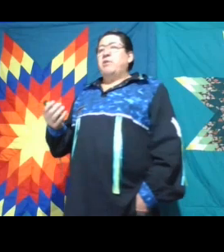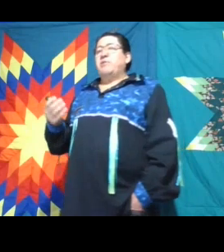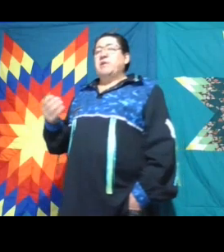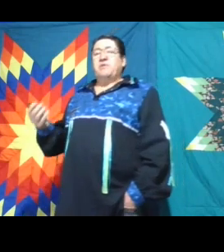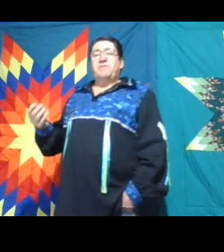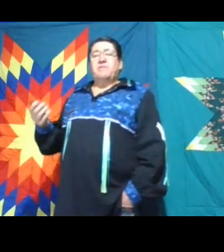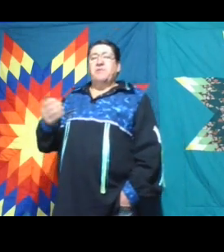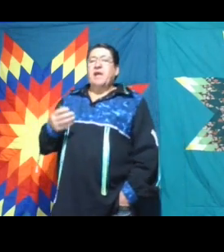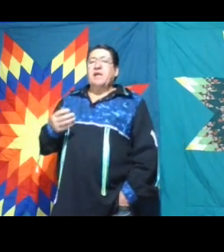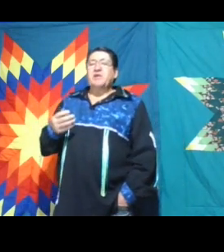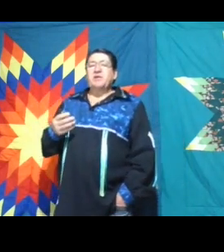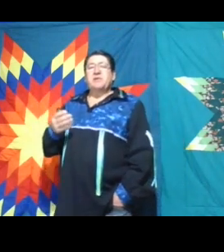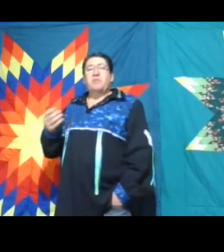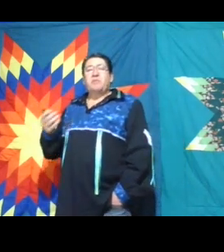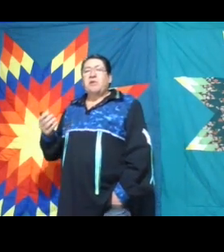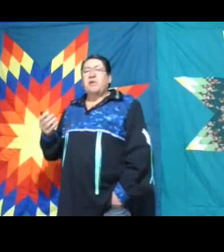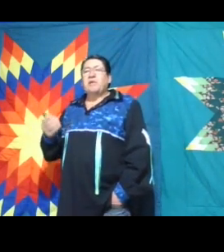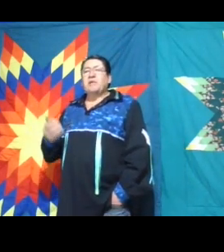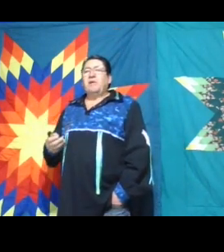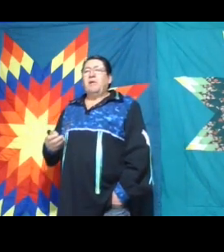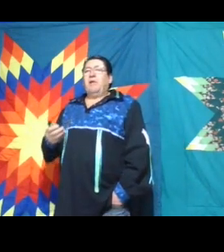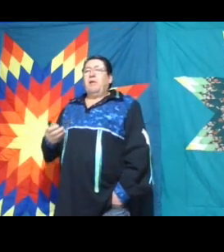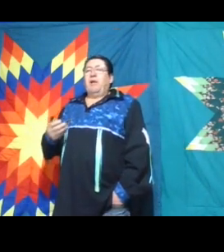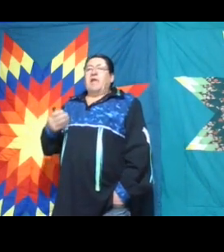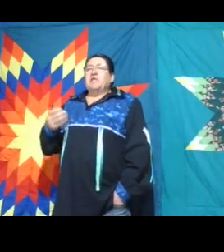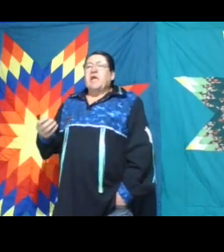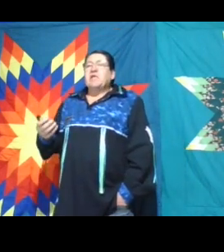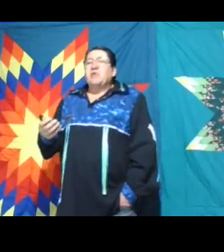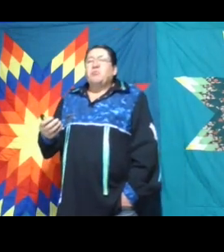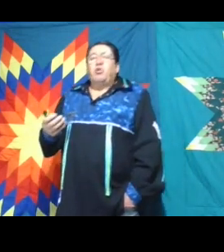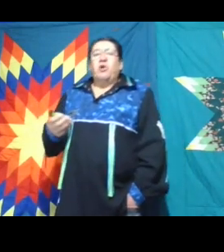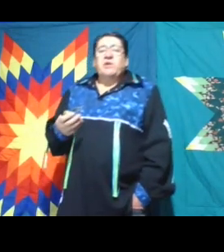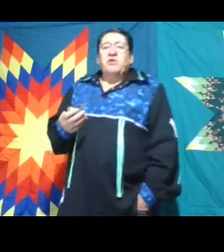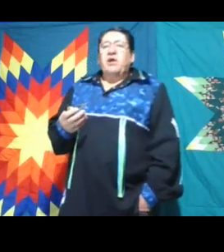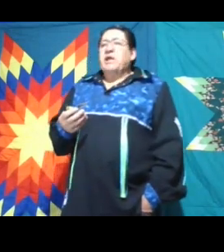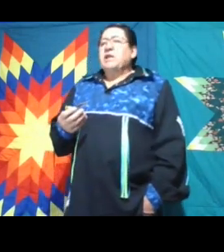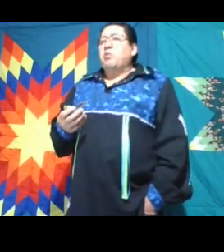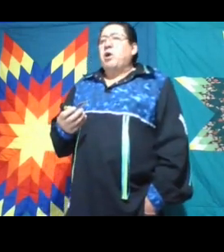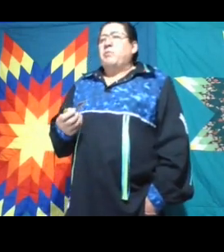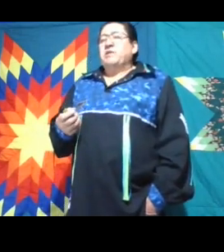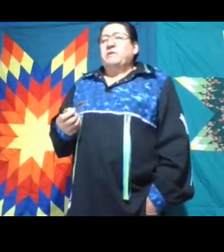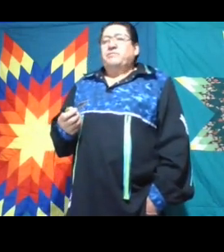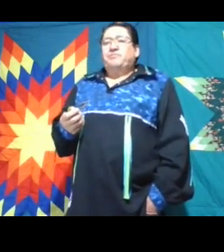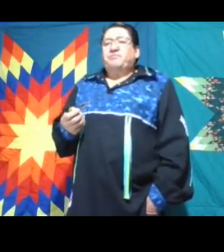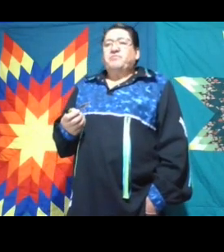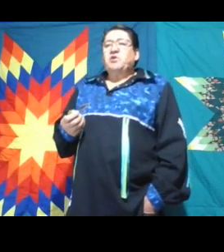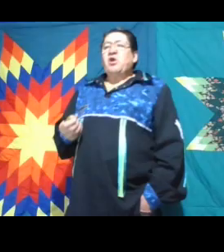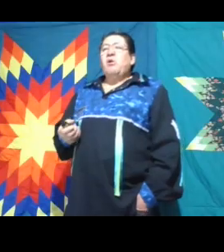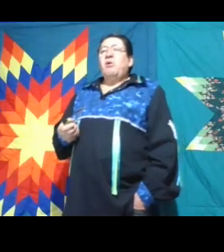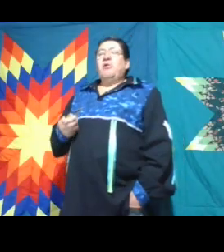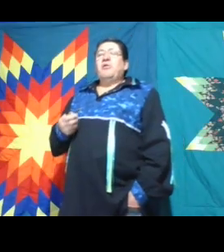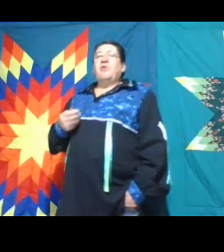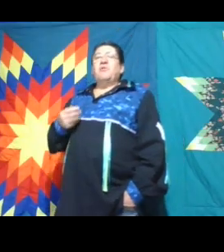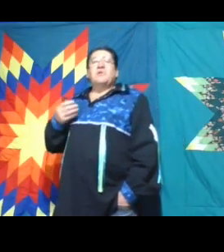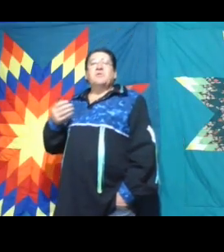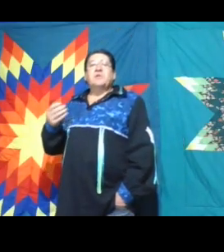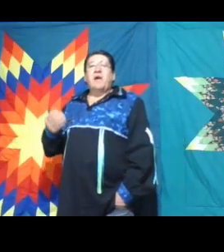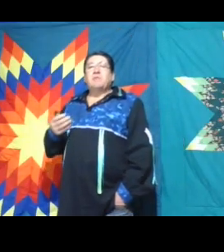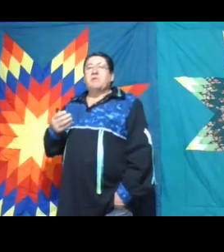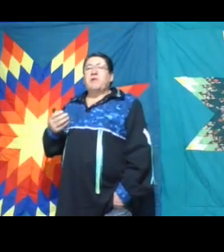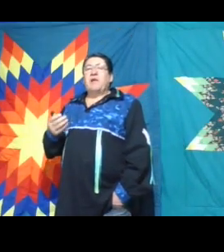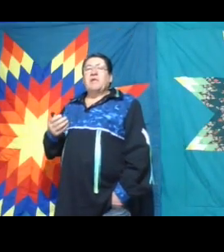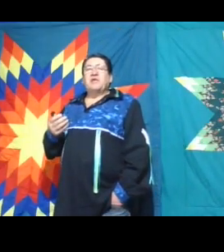people on reserves or nations, communities, education, employment, training departments. Those